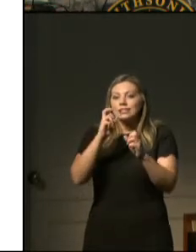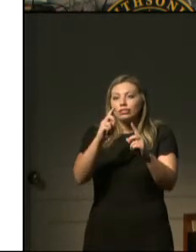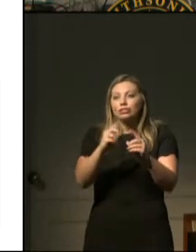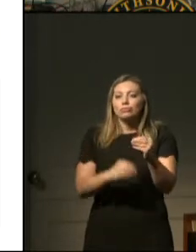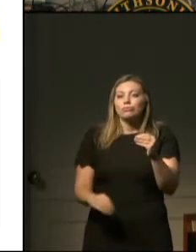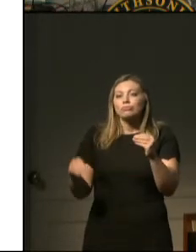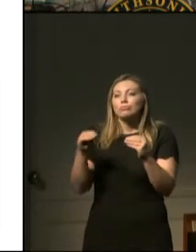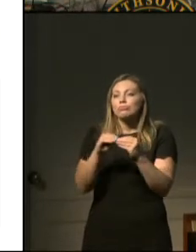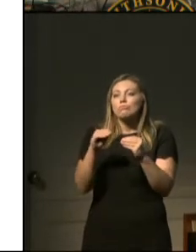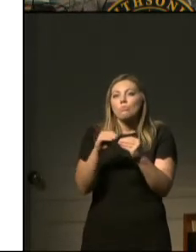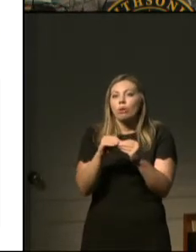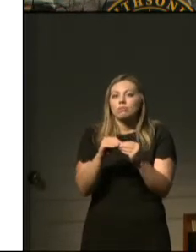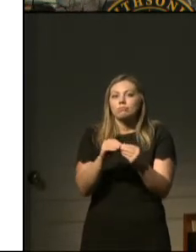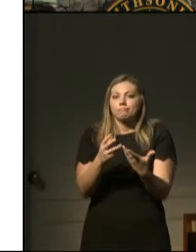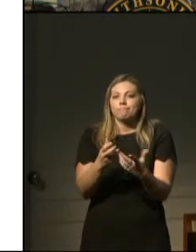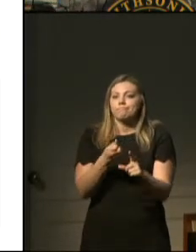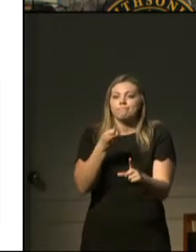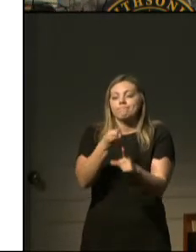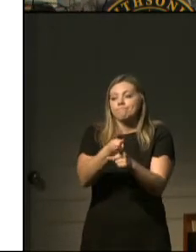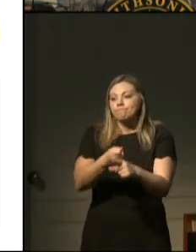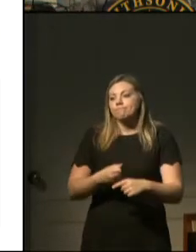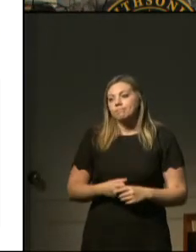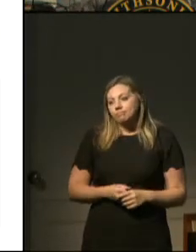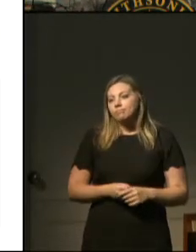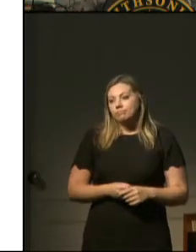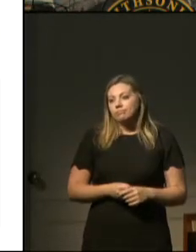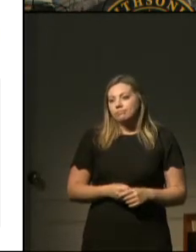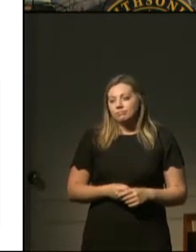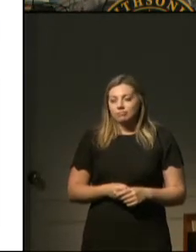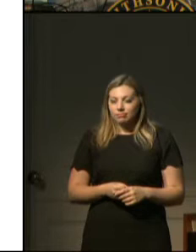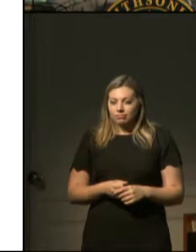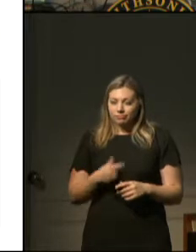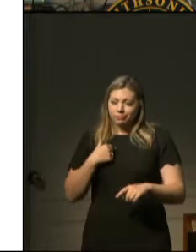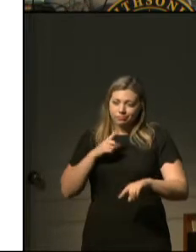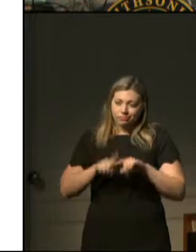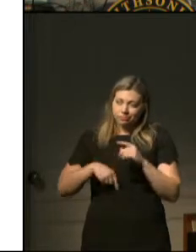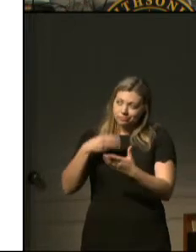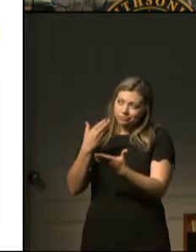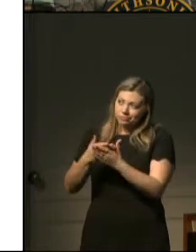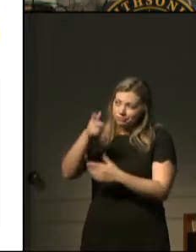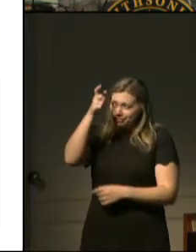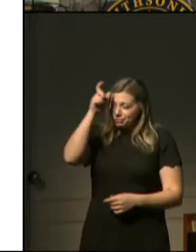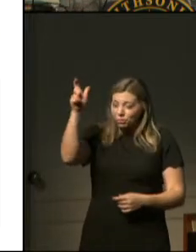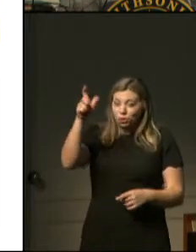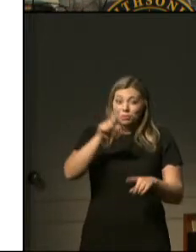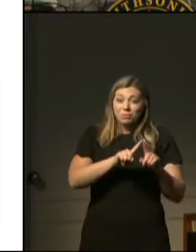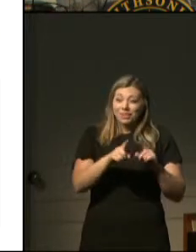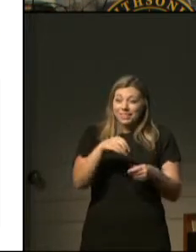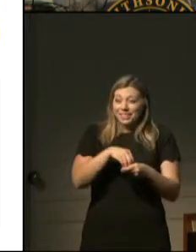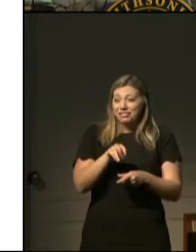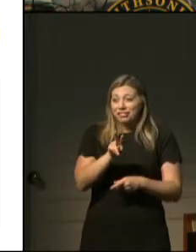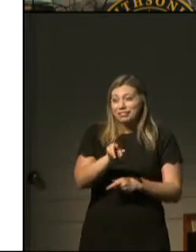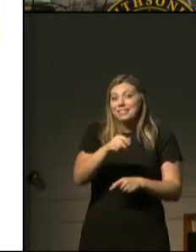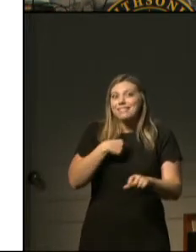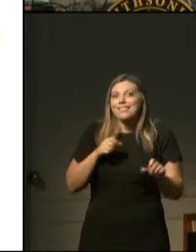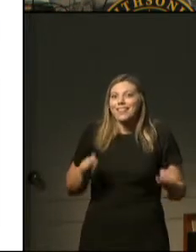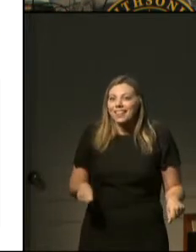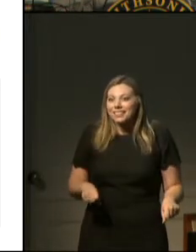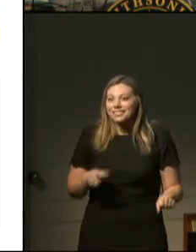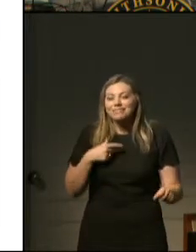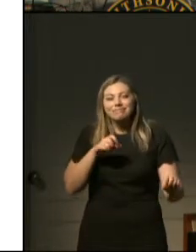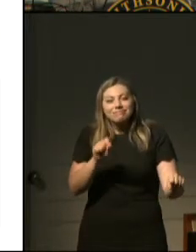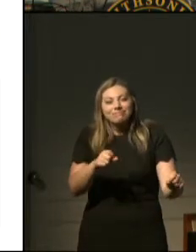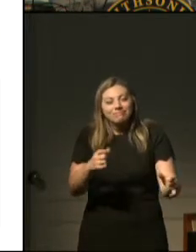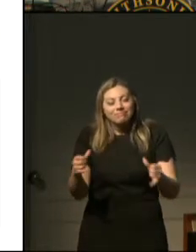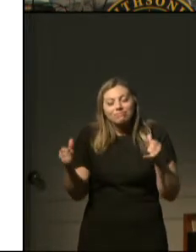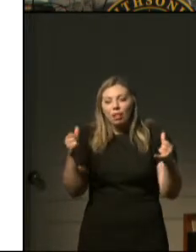more potent. I can't go to the moon, but in virtual reality I can, and I get to play with